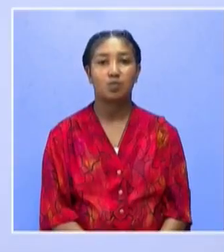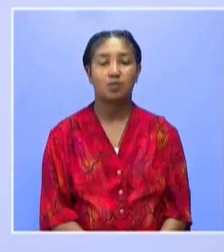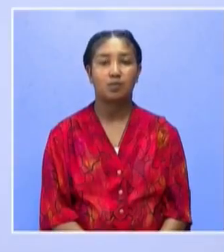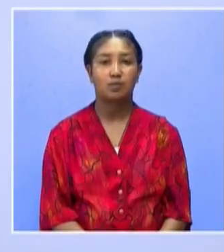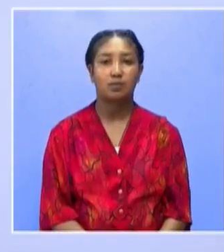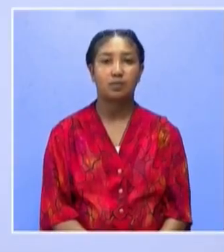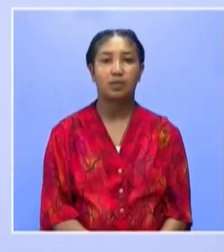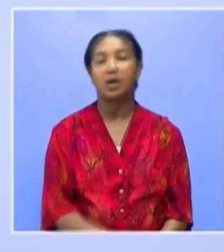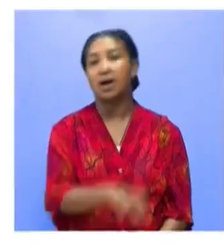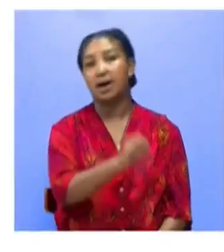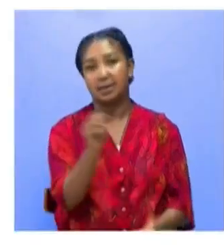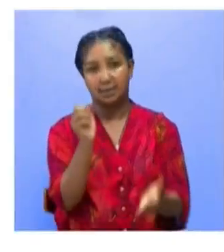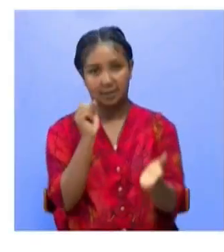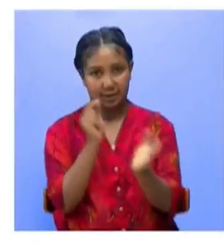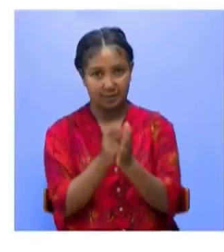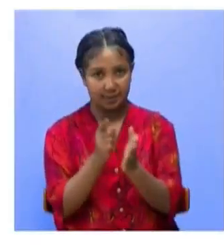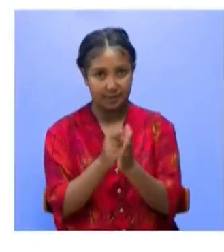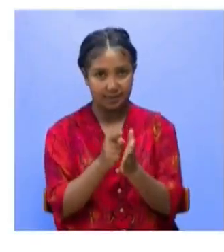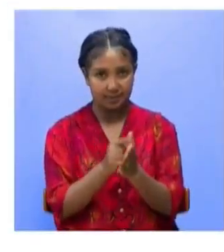Another example.